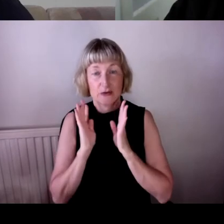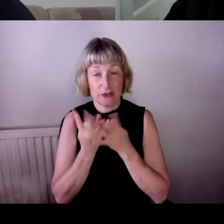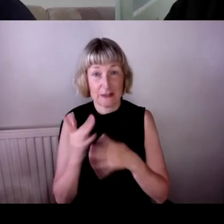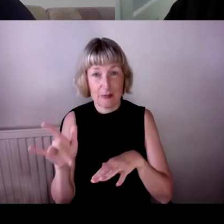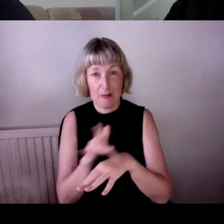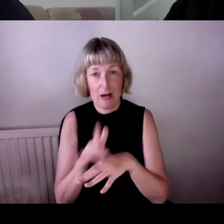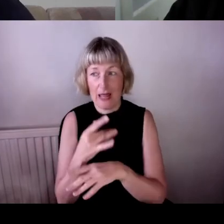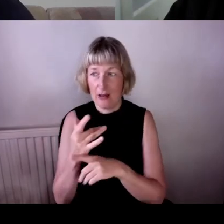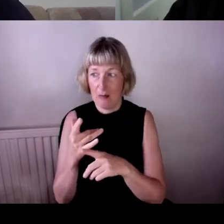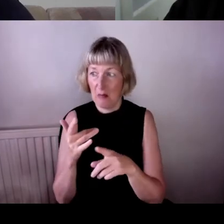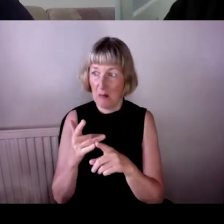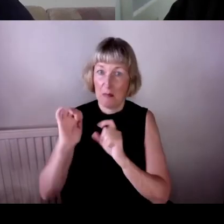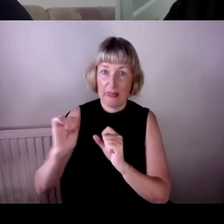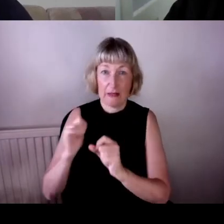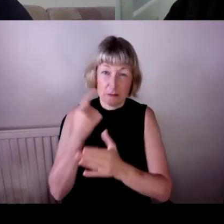through. But I think